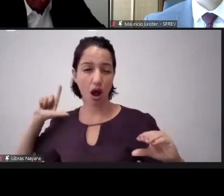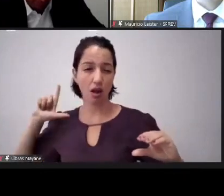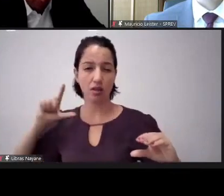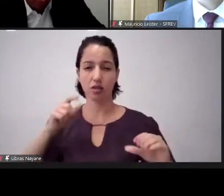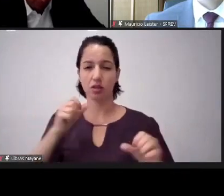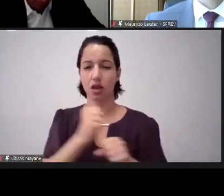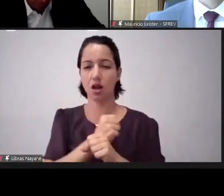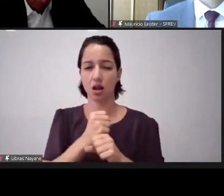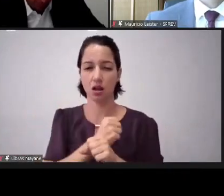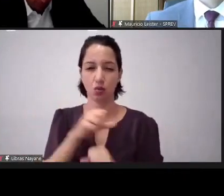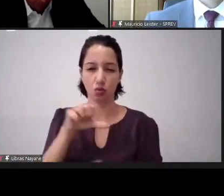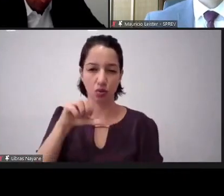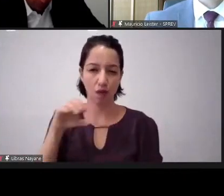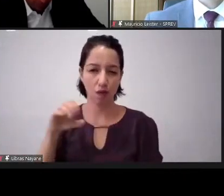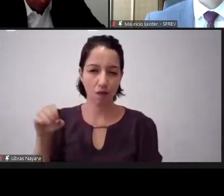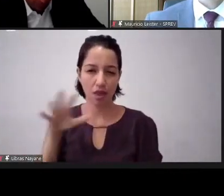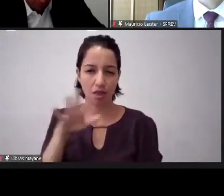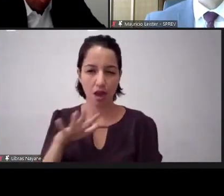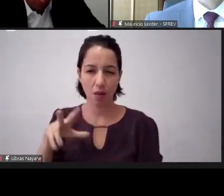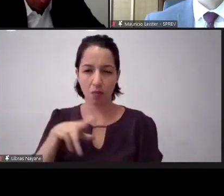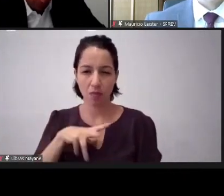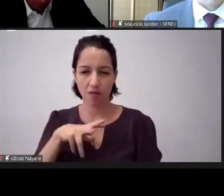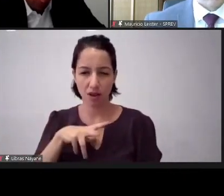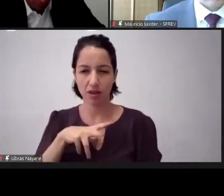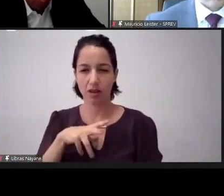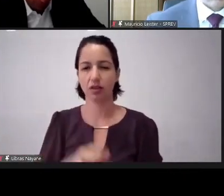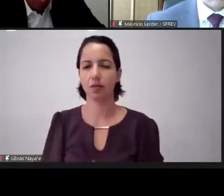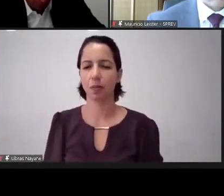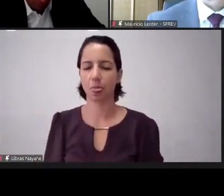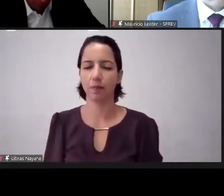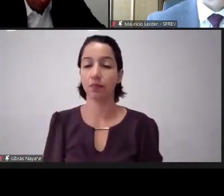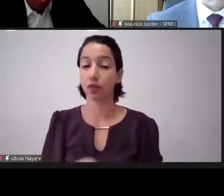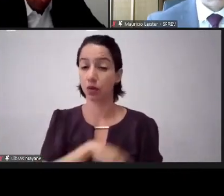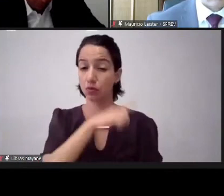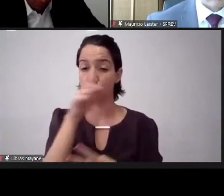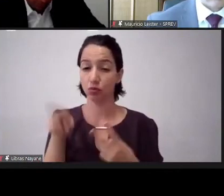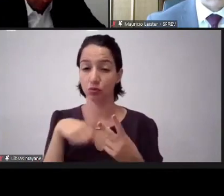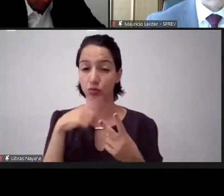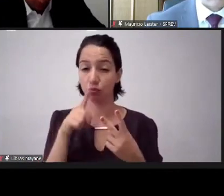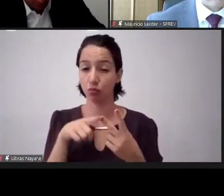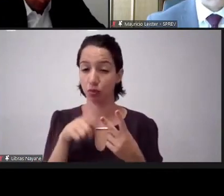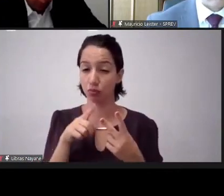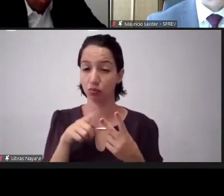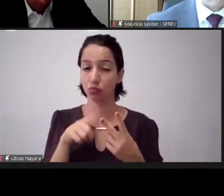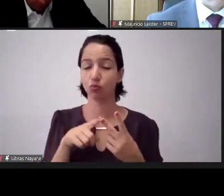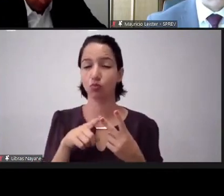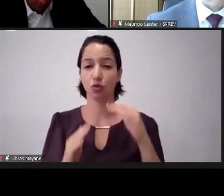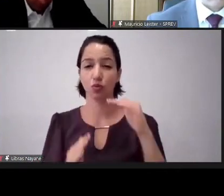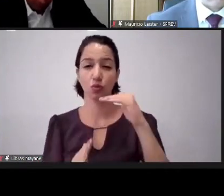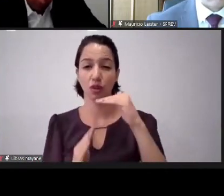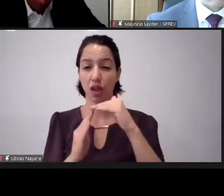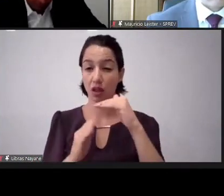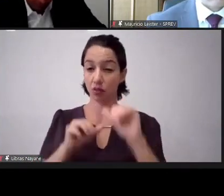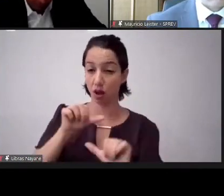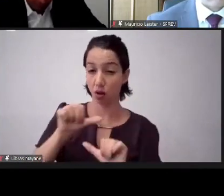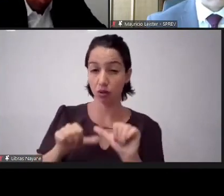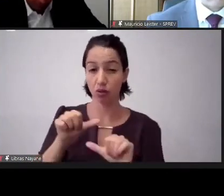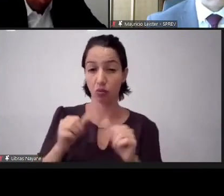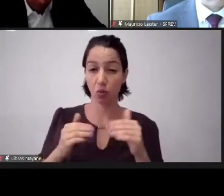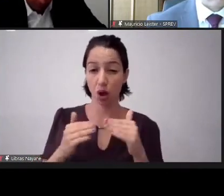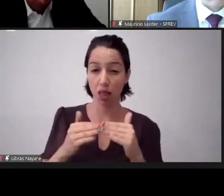90s. In the second point, the methodology of the caps that changed the term